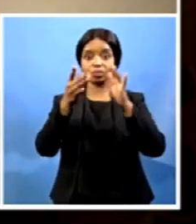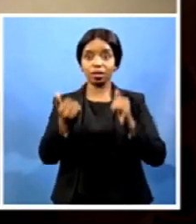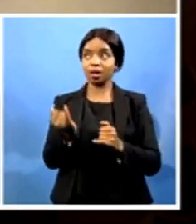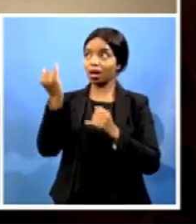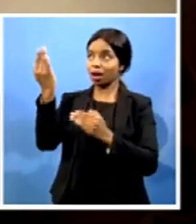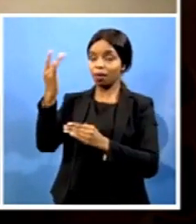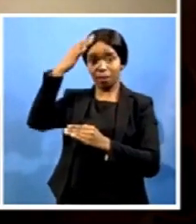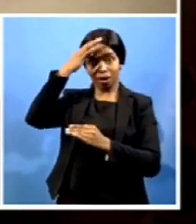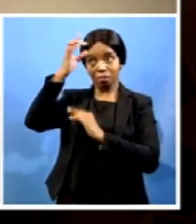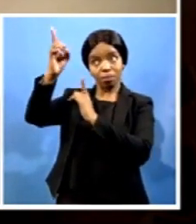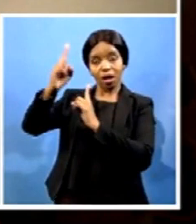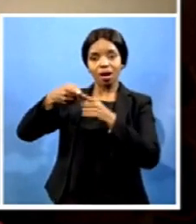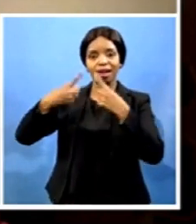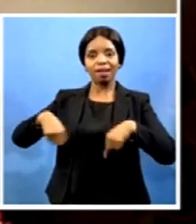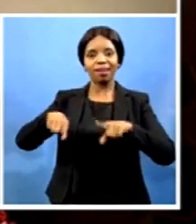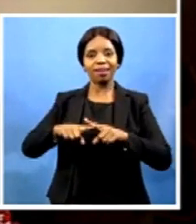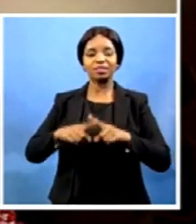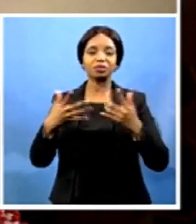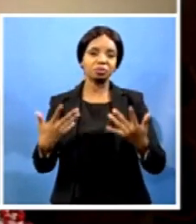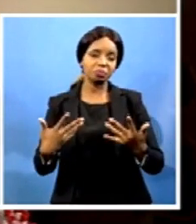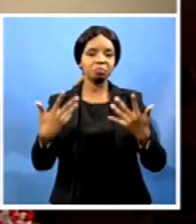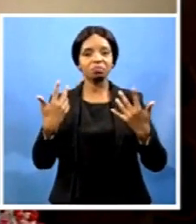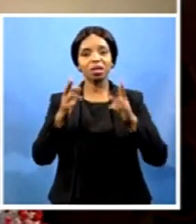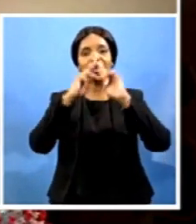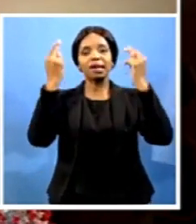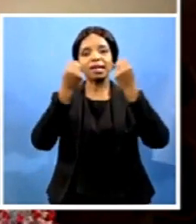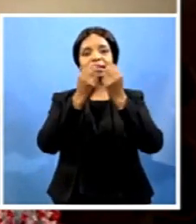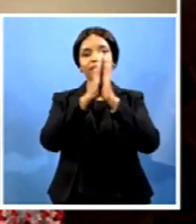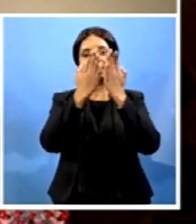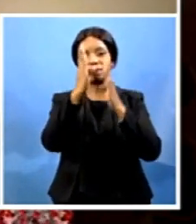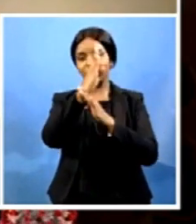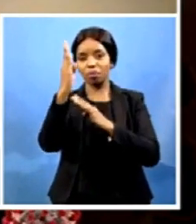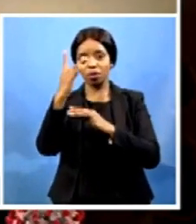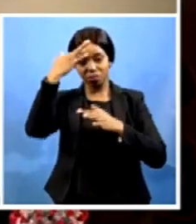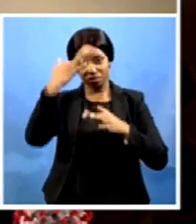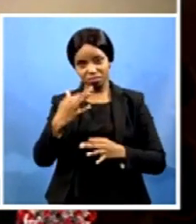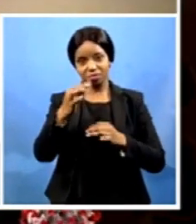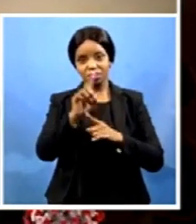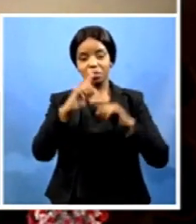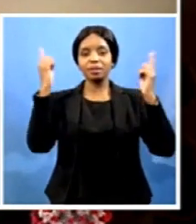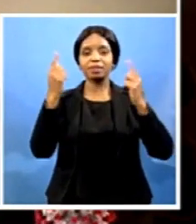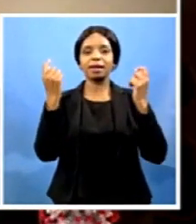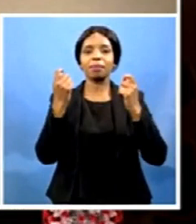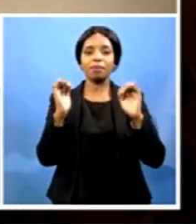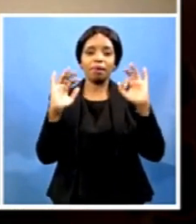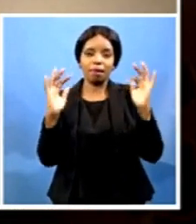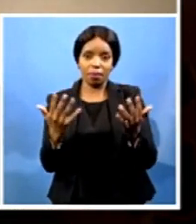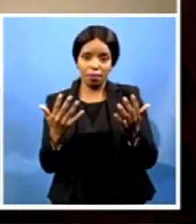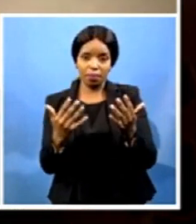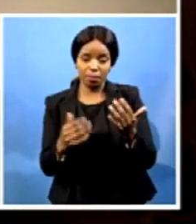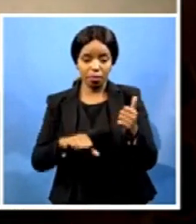decided to host the virtual celebration through our social media platforms,